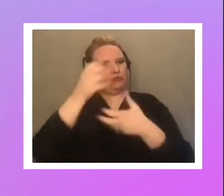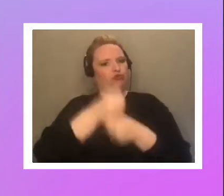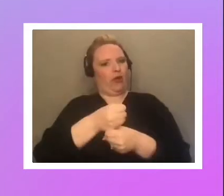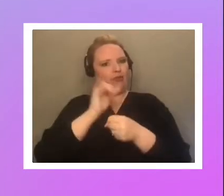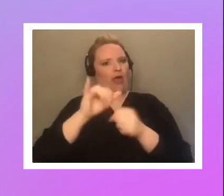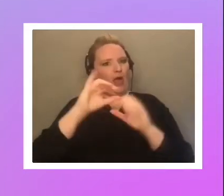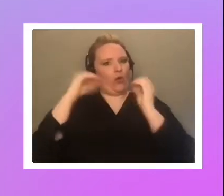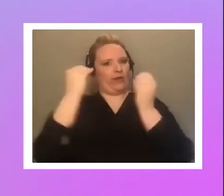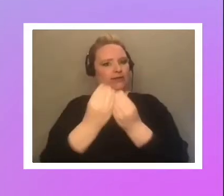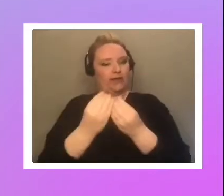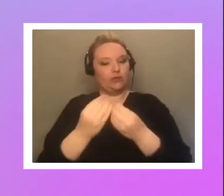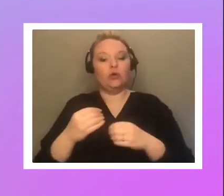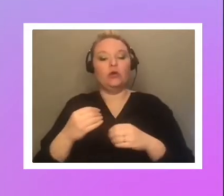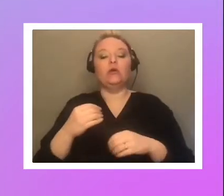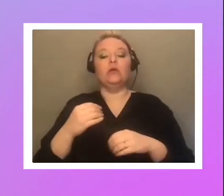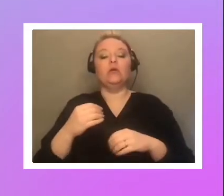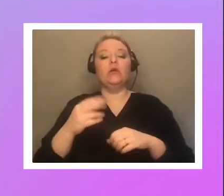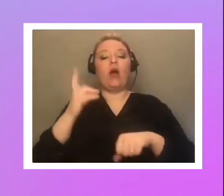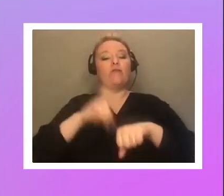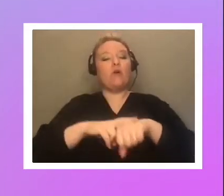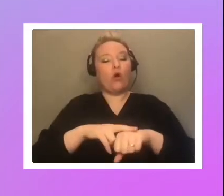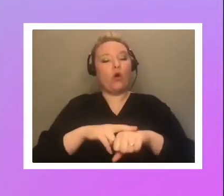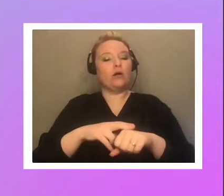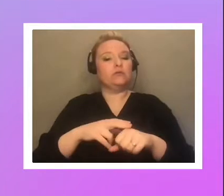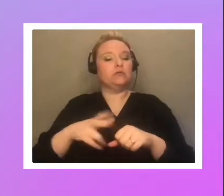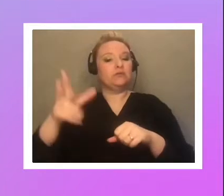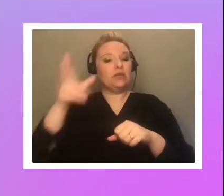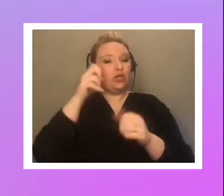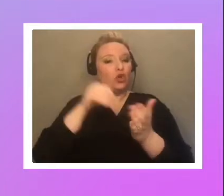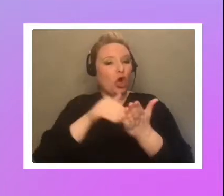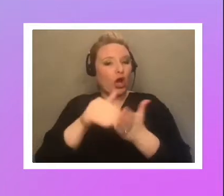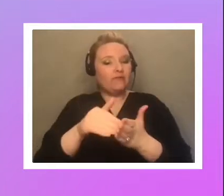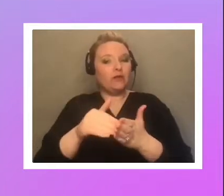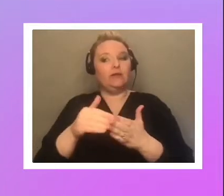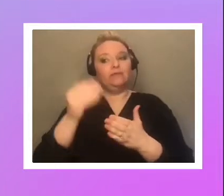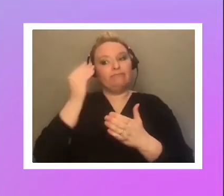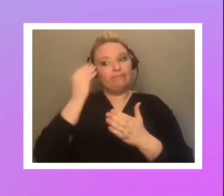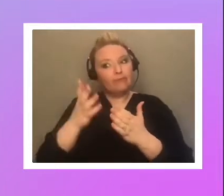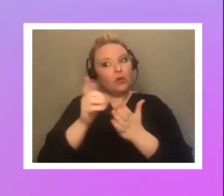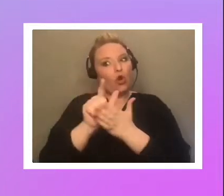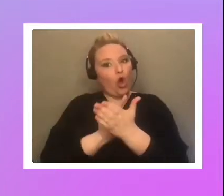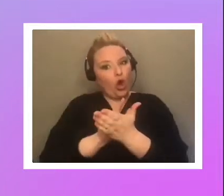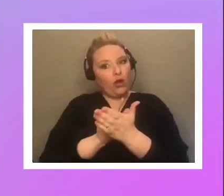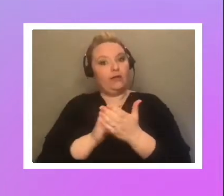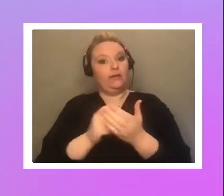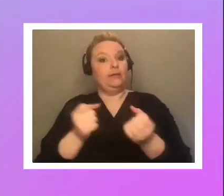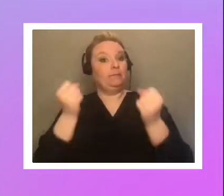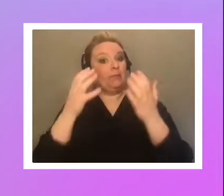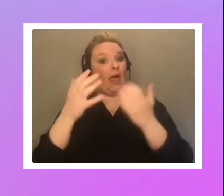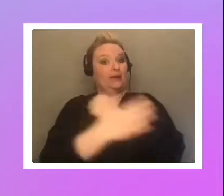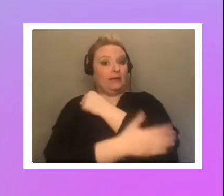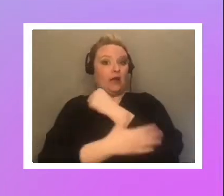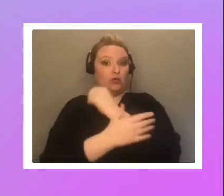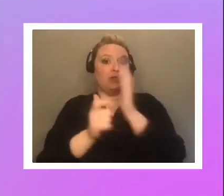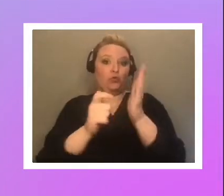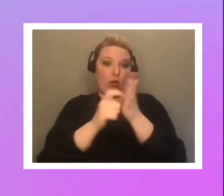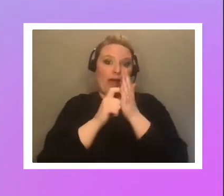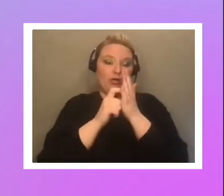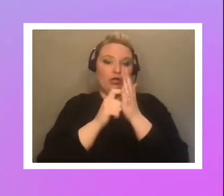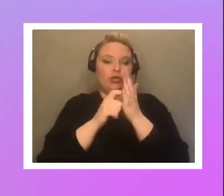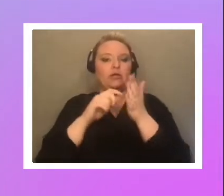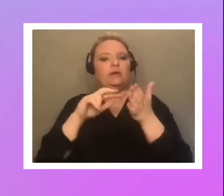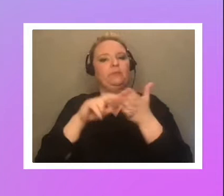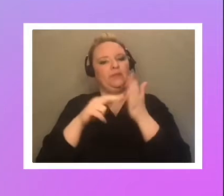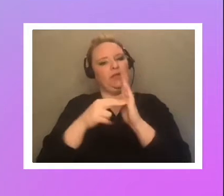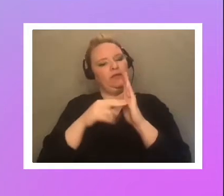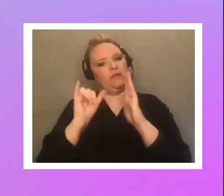hear most of all, usually, it's the law in many countries. So there is that